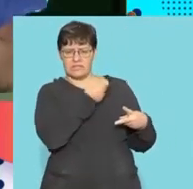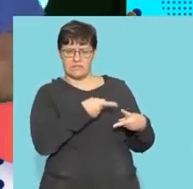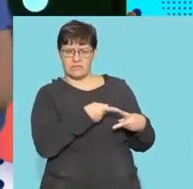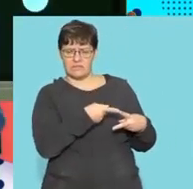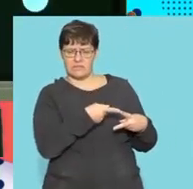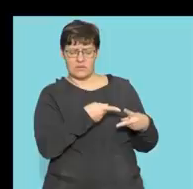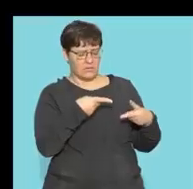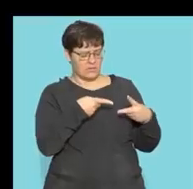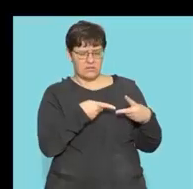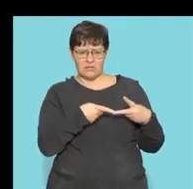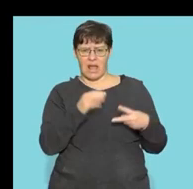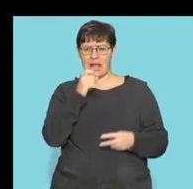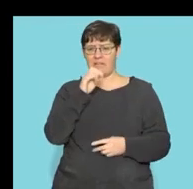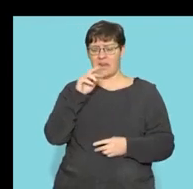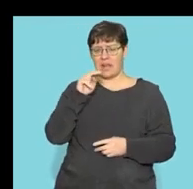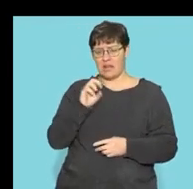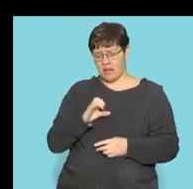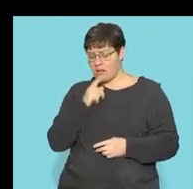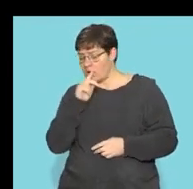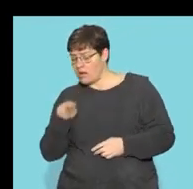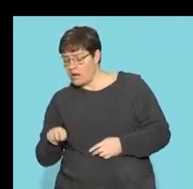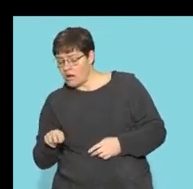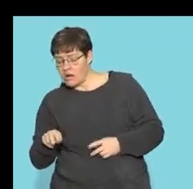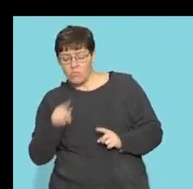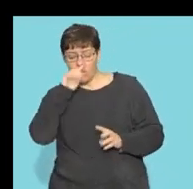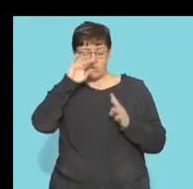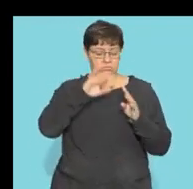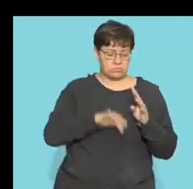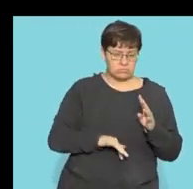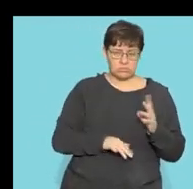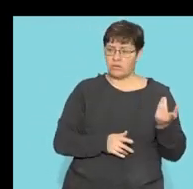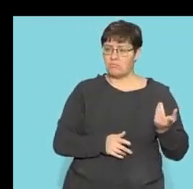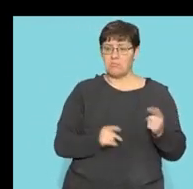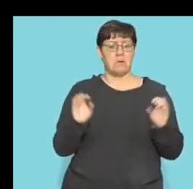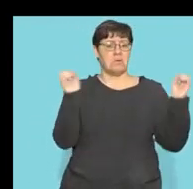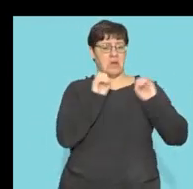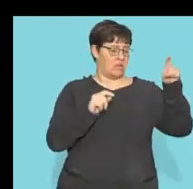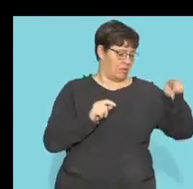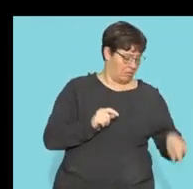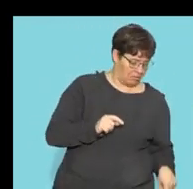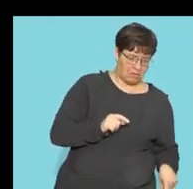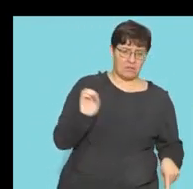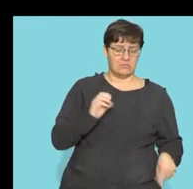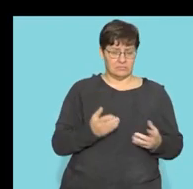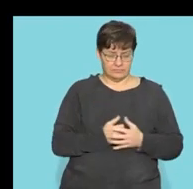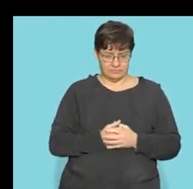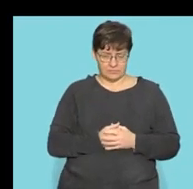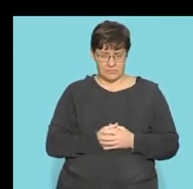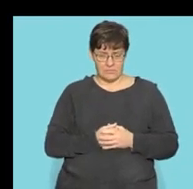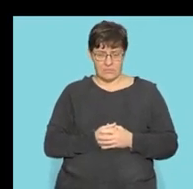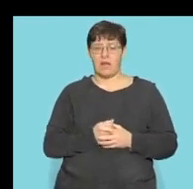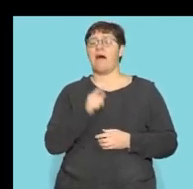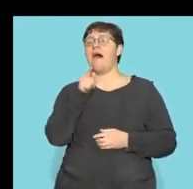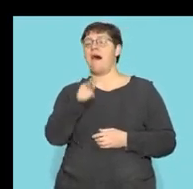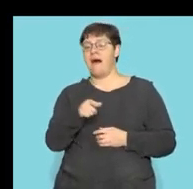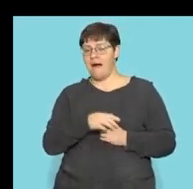galvanic cell, we would have gone across over here and we would have started to look down there. Now, none of those are copper ions. So what